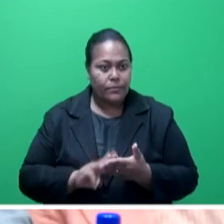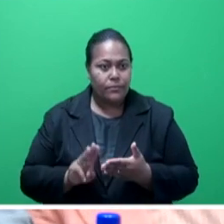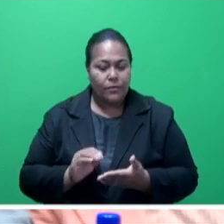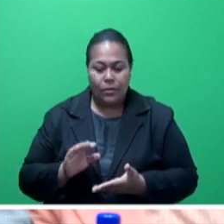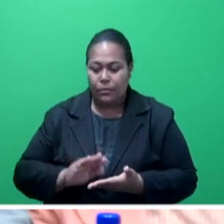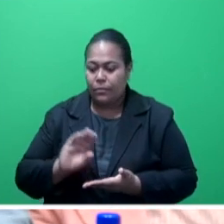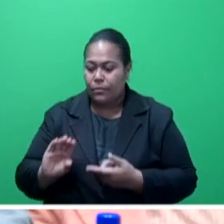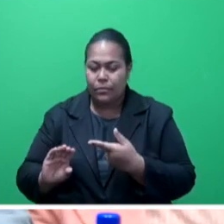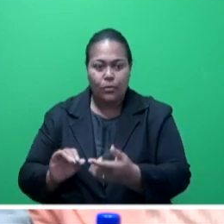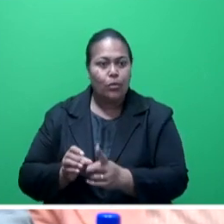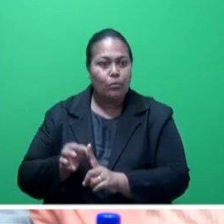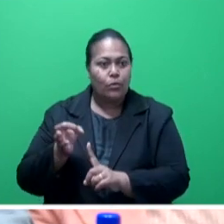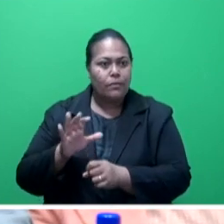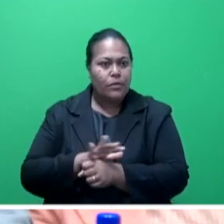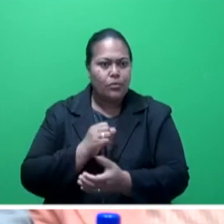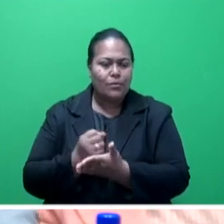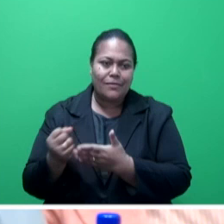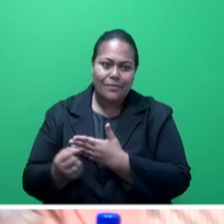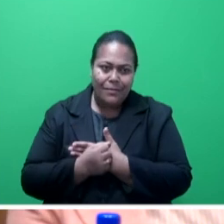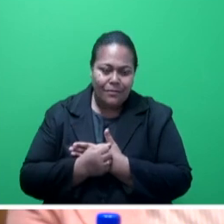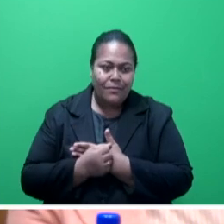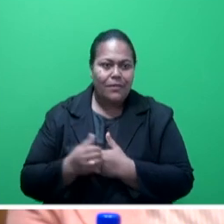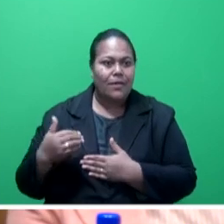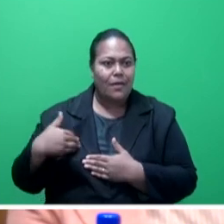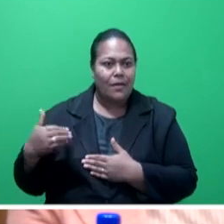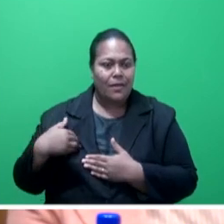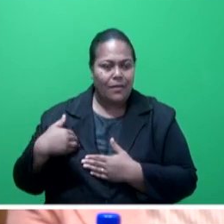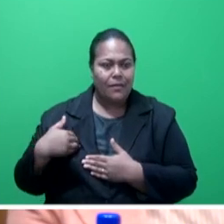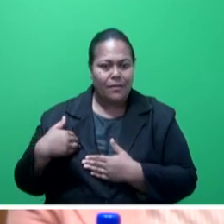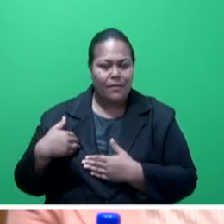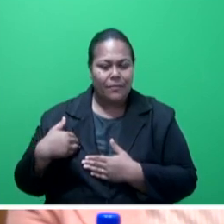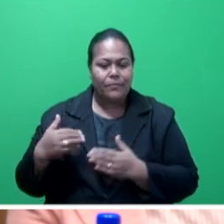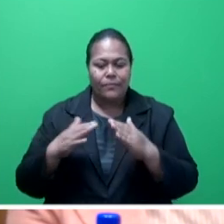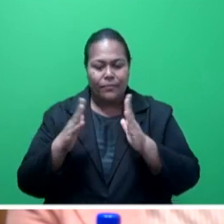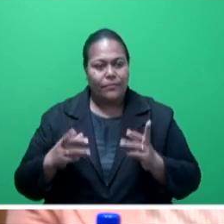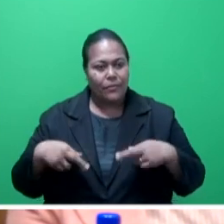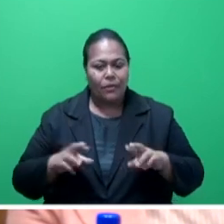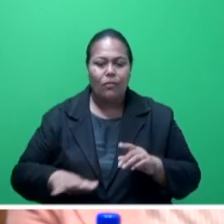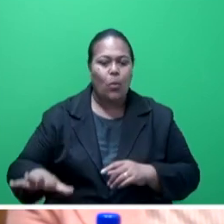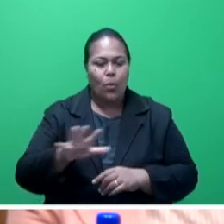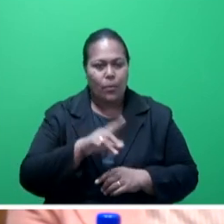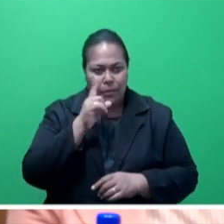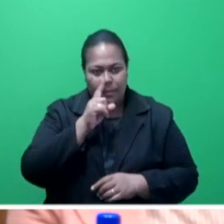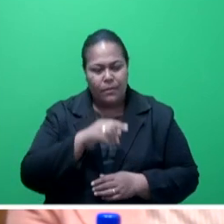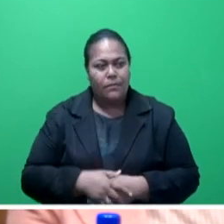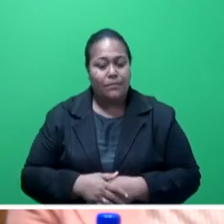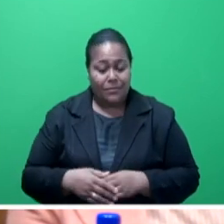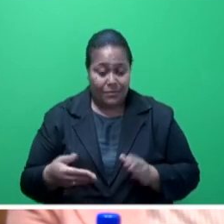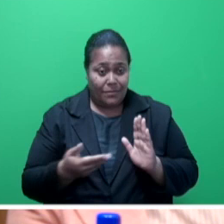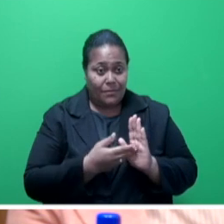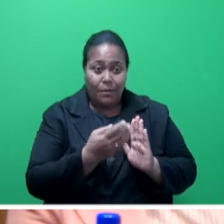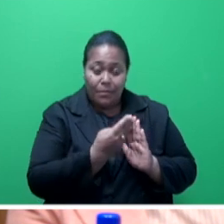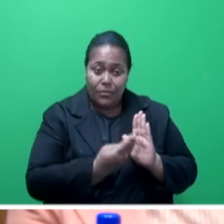improve and ensure safe and secure safe and healthy living facilities for our public building tenants. In this budget, there is a fund